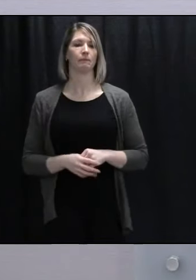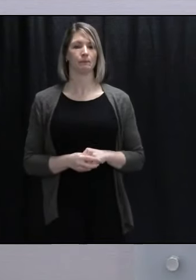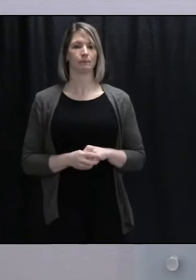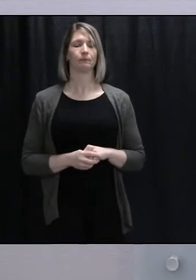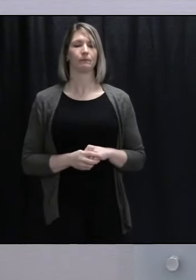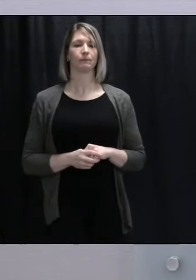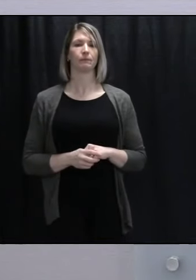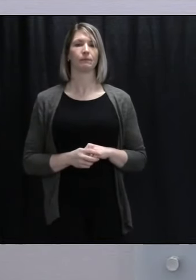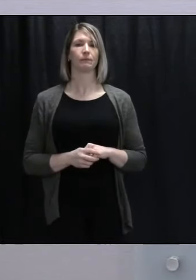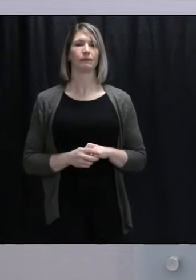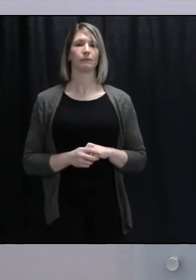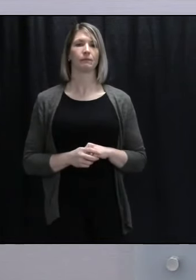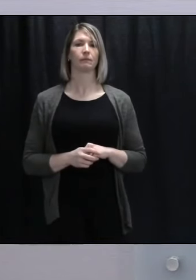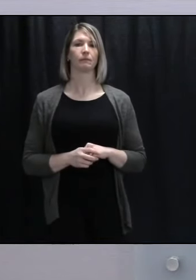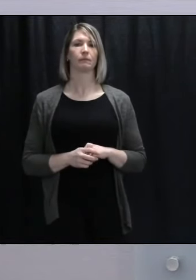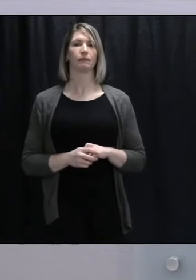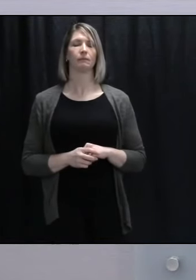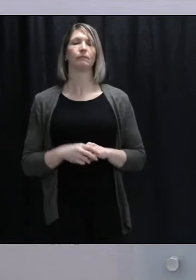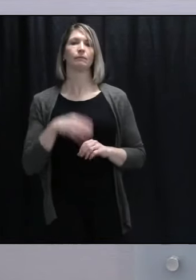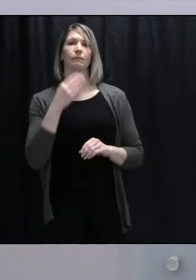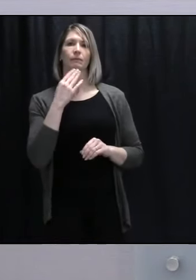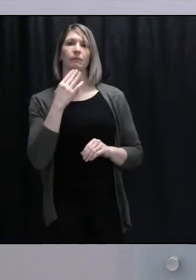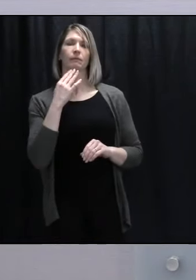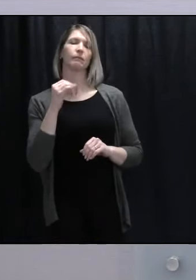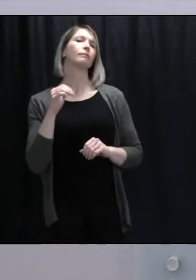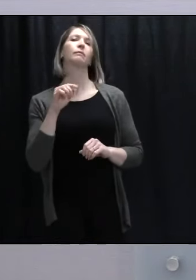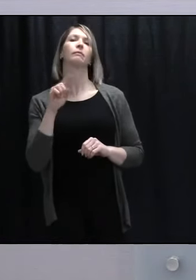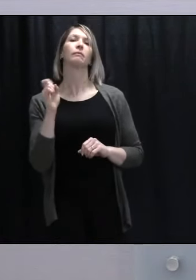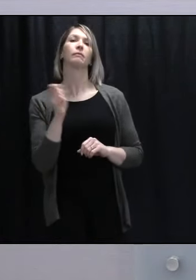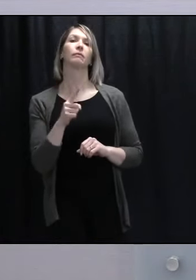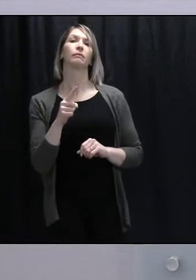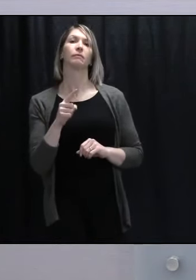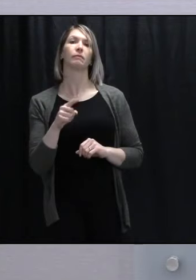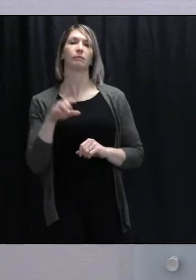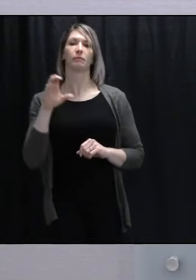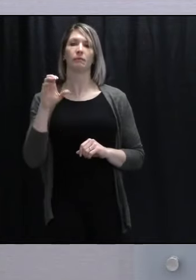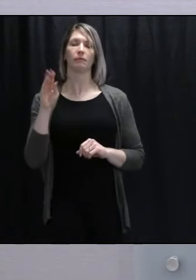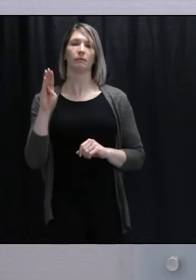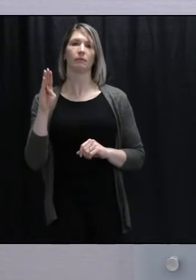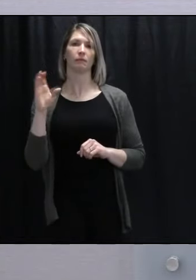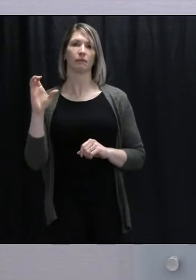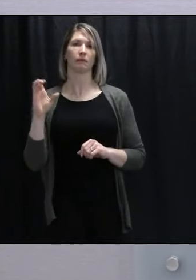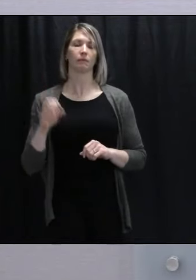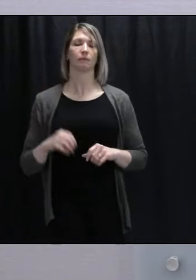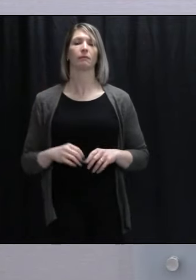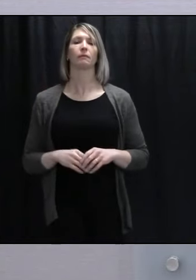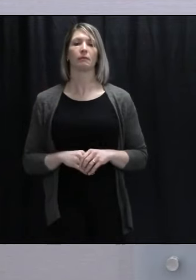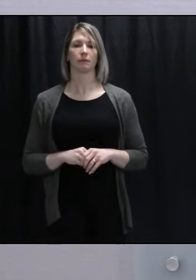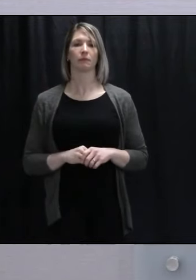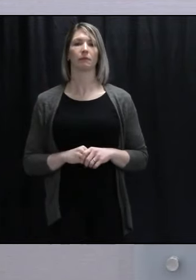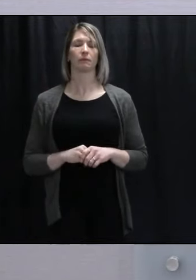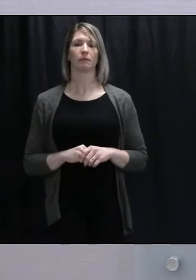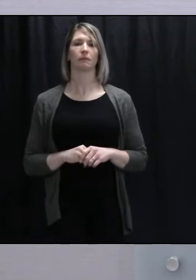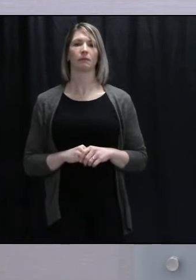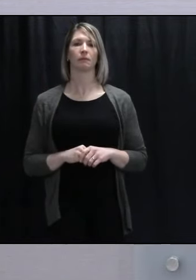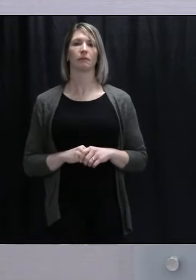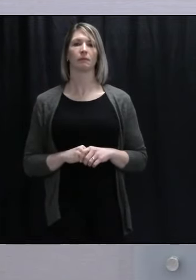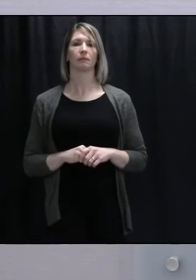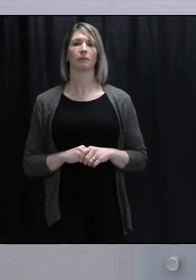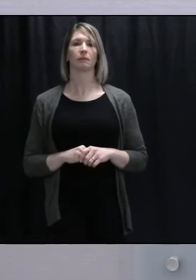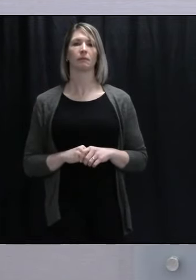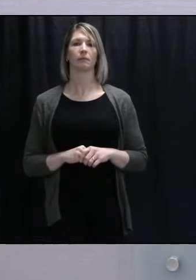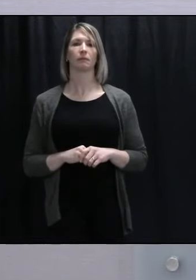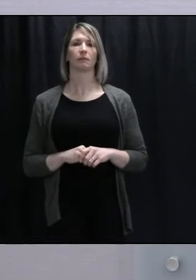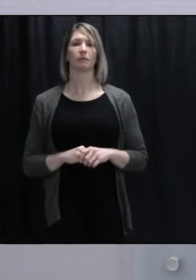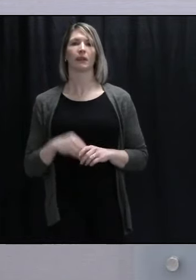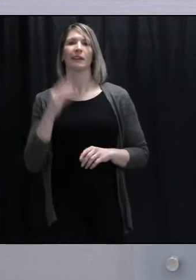Thank you. The next question is from Peter Cowan from CBC News. Please go ahead. Just going back to the question of